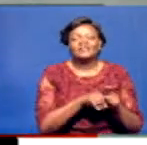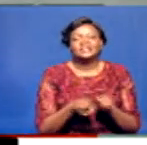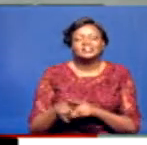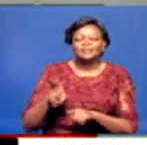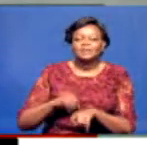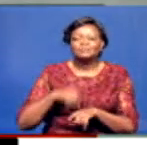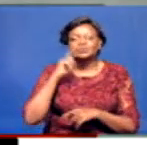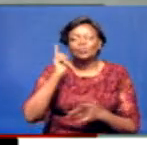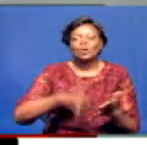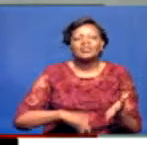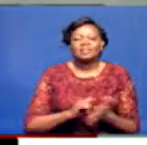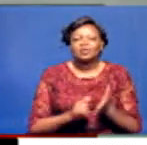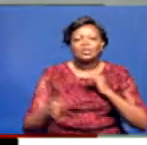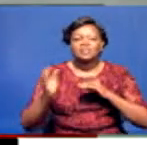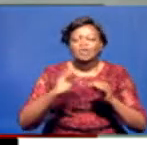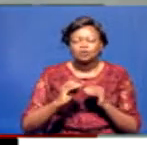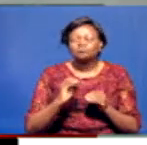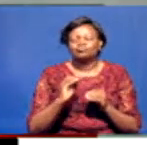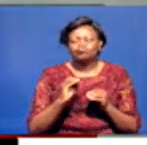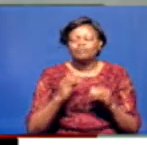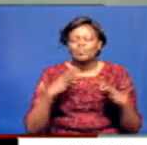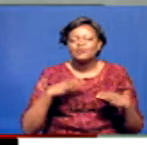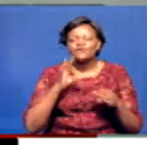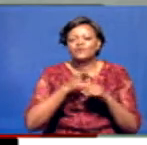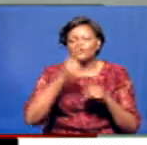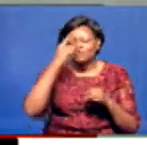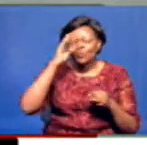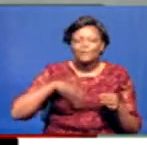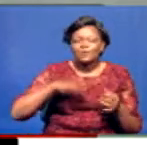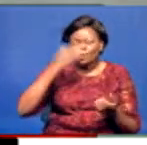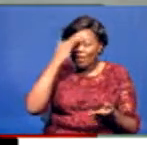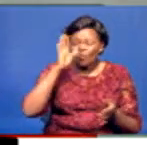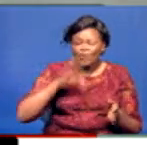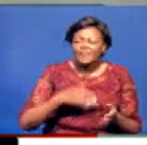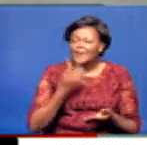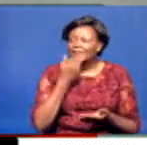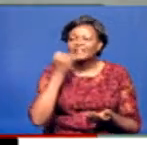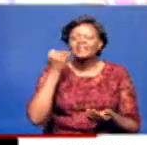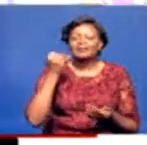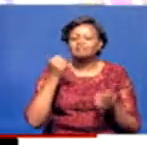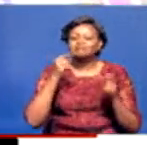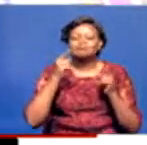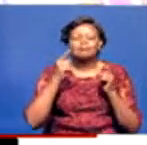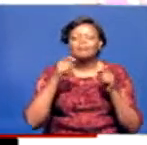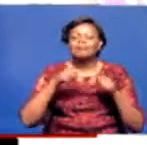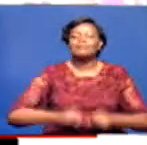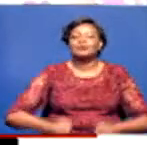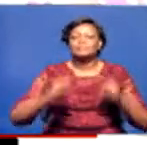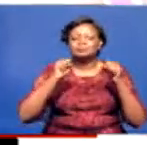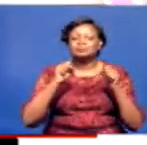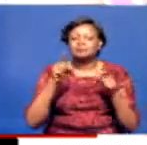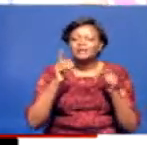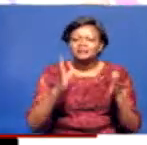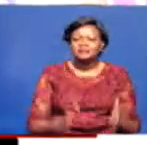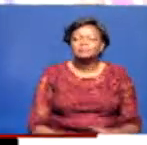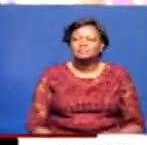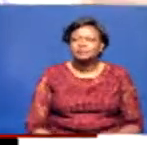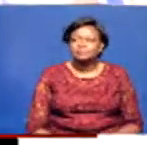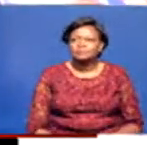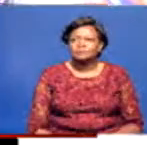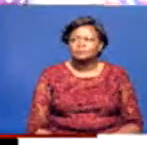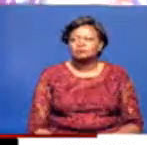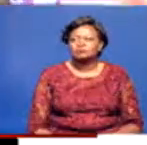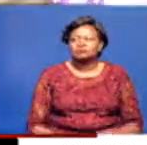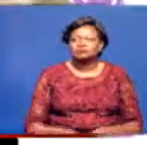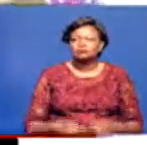called on the electoral to vote in women, saying they are better managers. Run with God's help